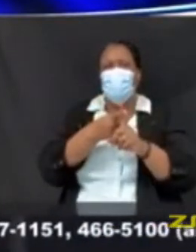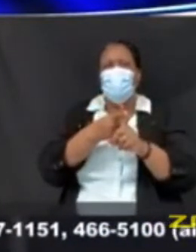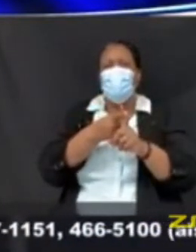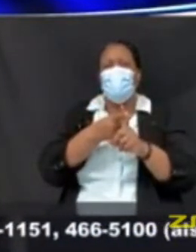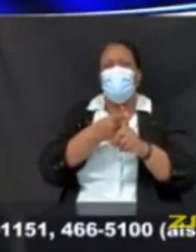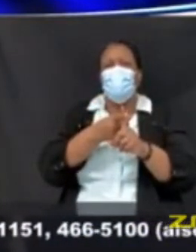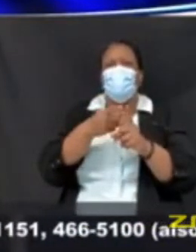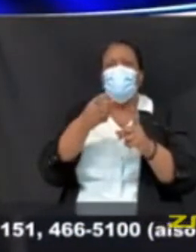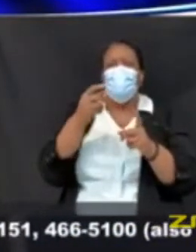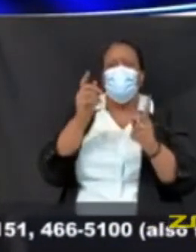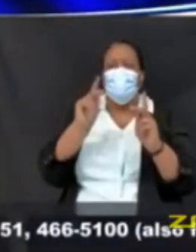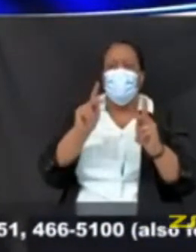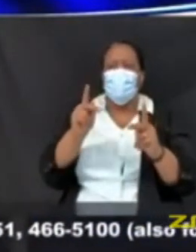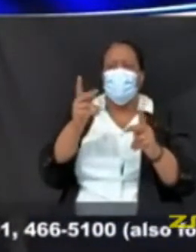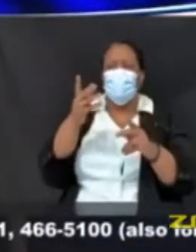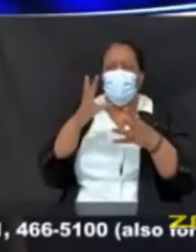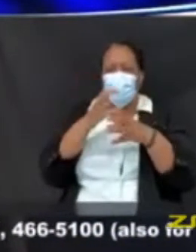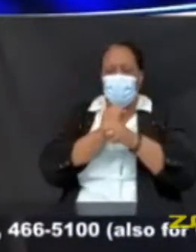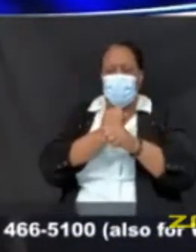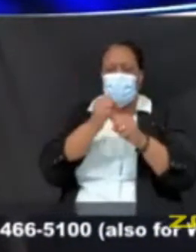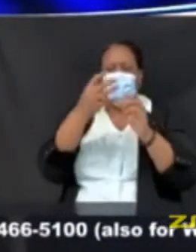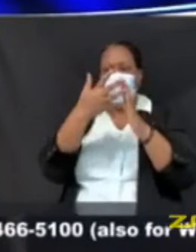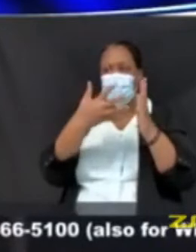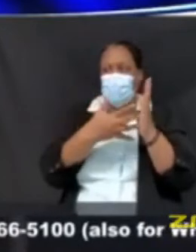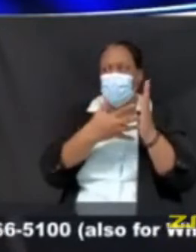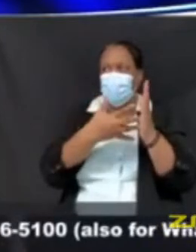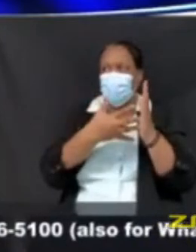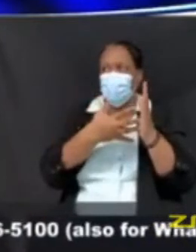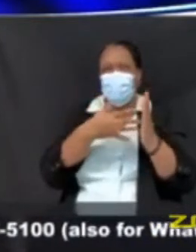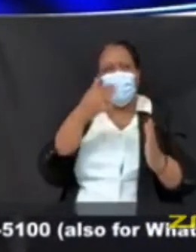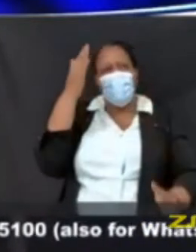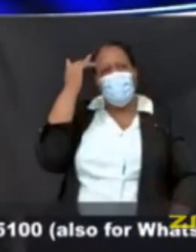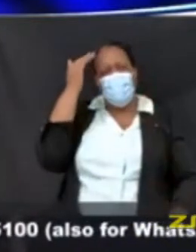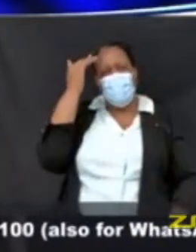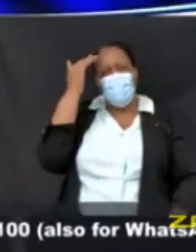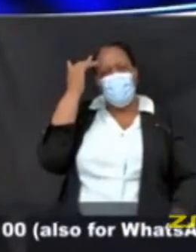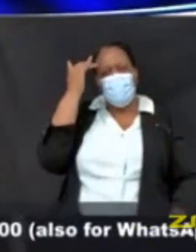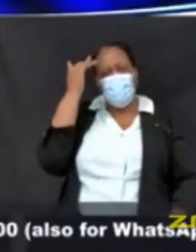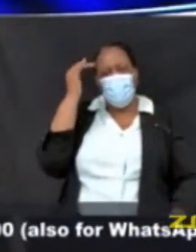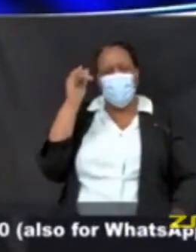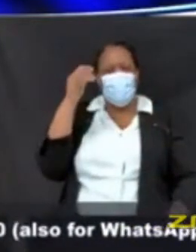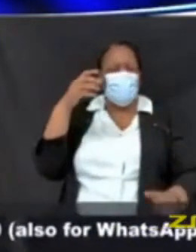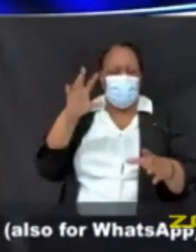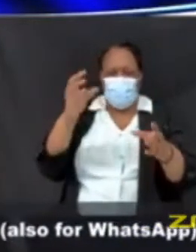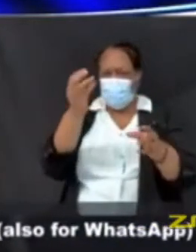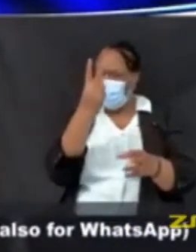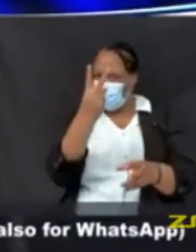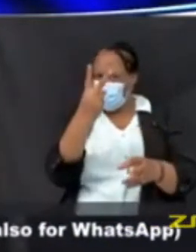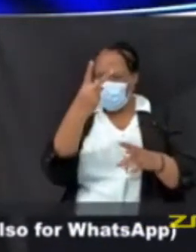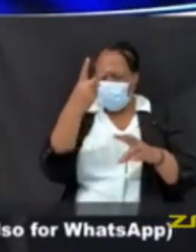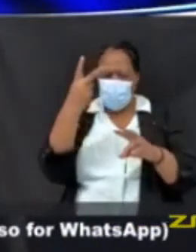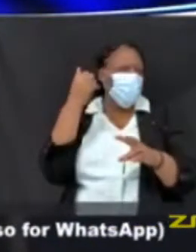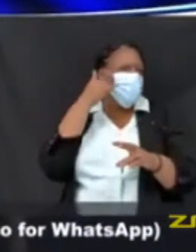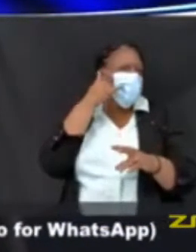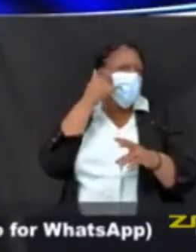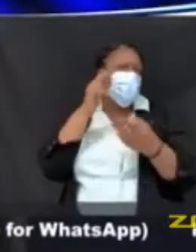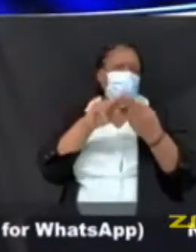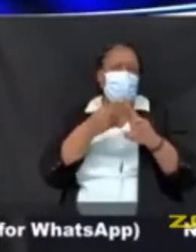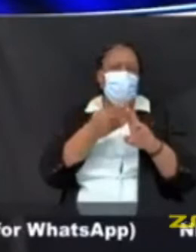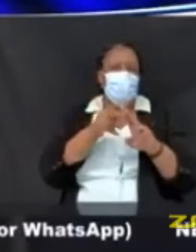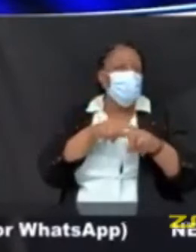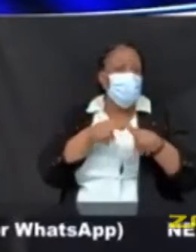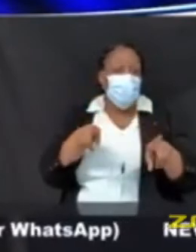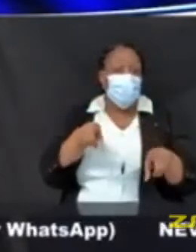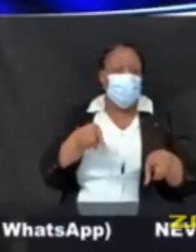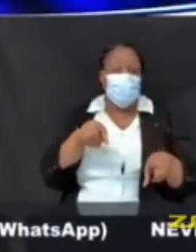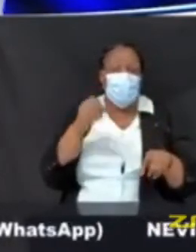these numbers. Why can't there be a one-stop shop for communicating results to persons who have been tested? Dr.